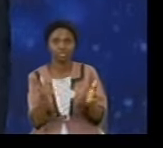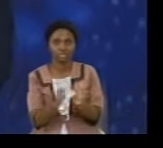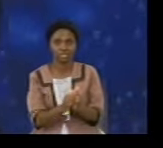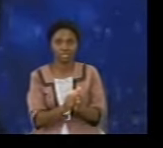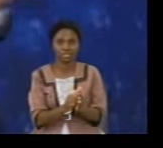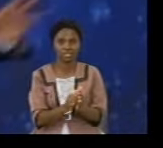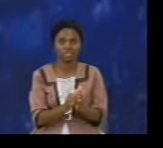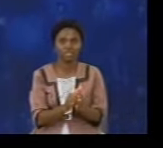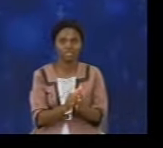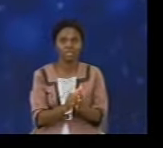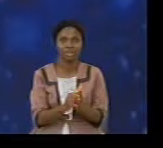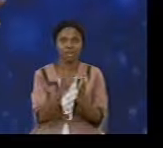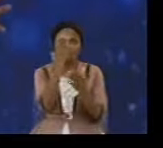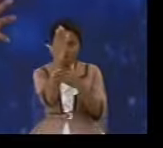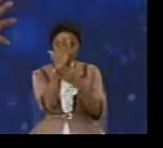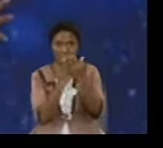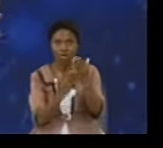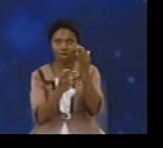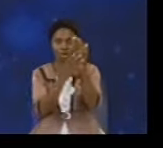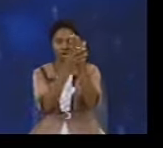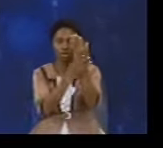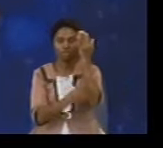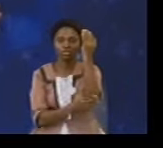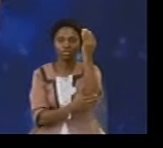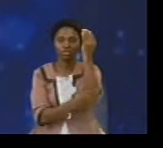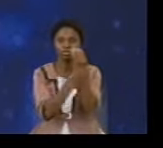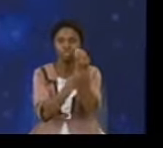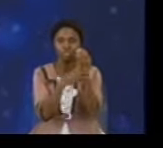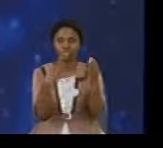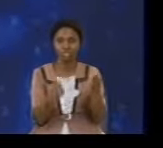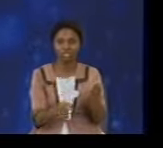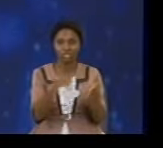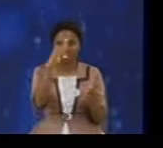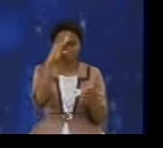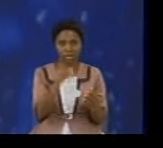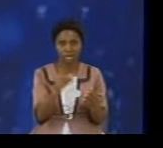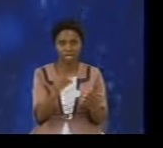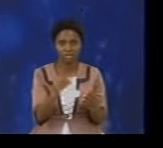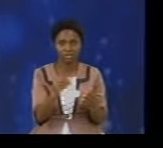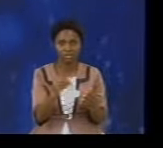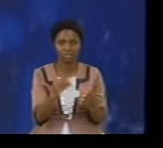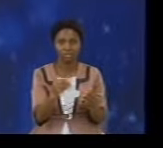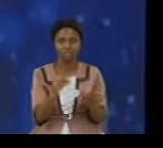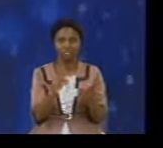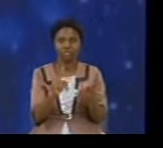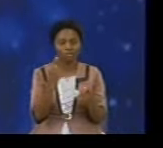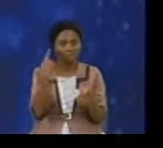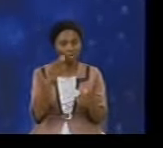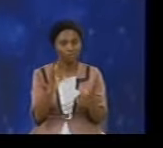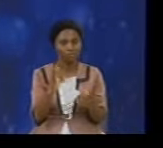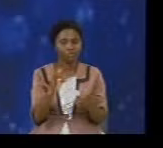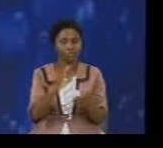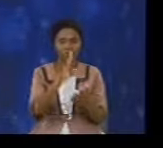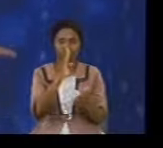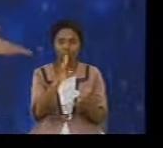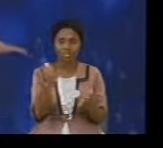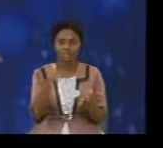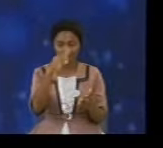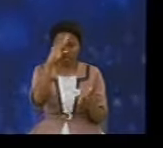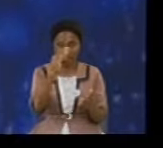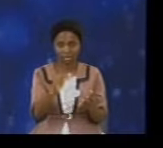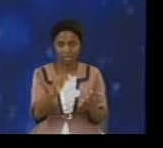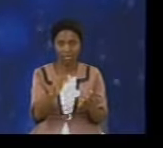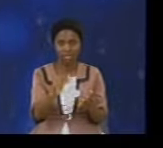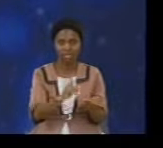man, turned the man from being a man to what he really is,